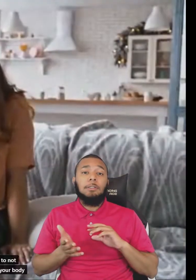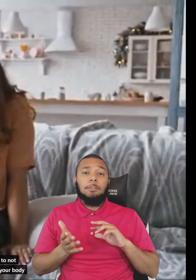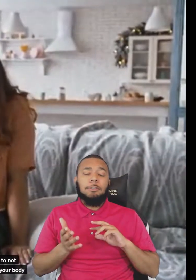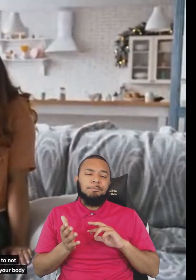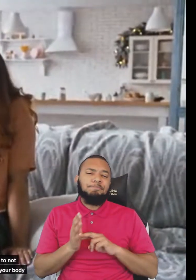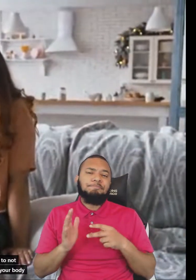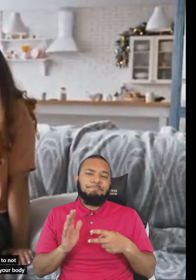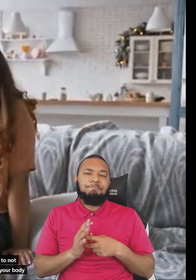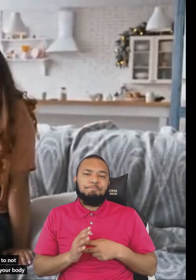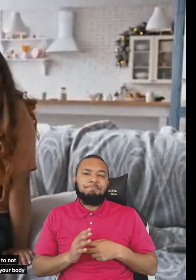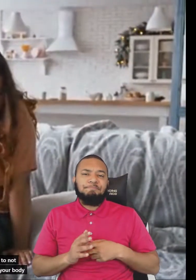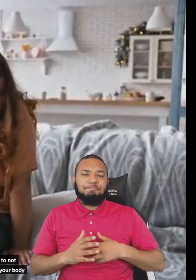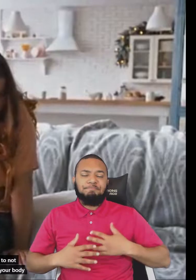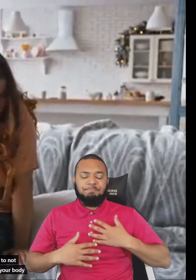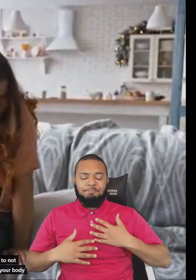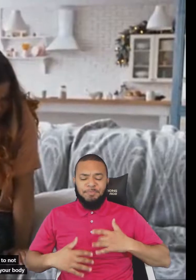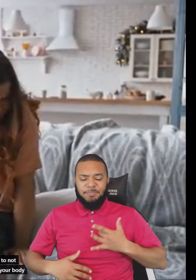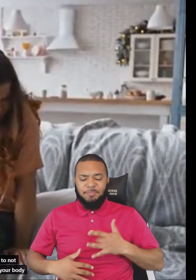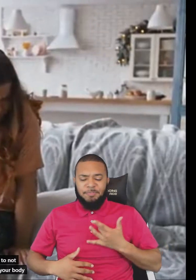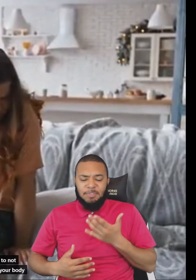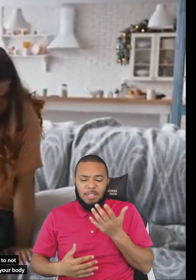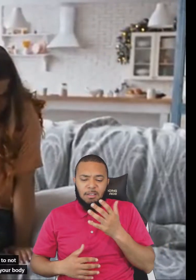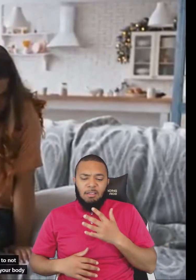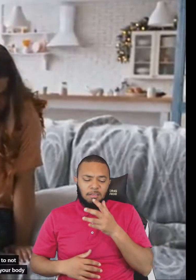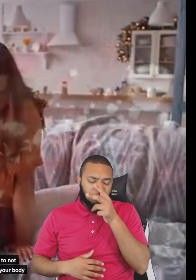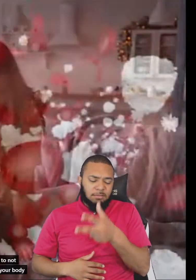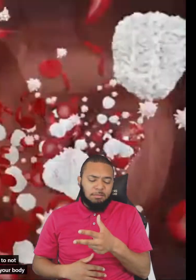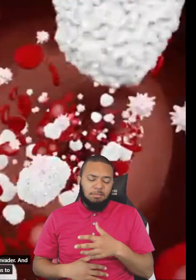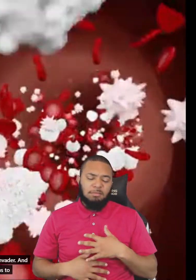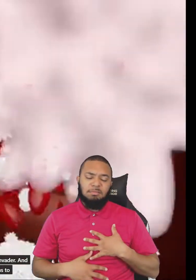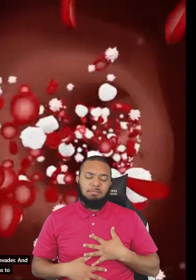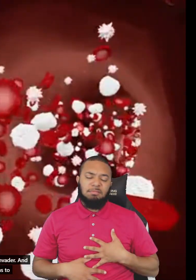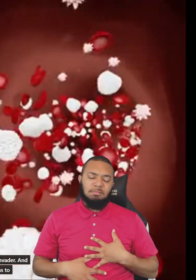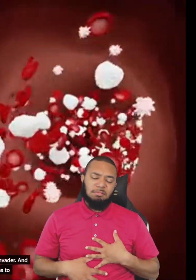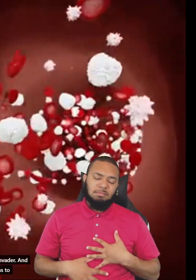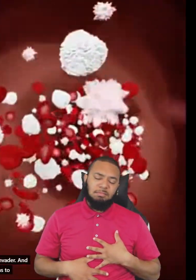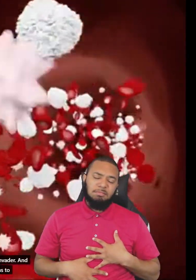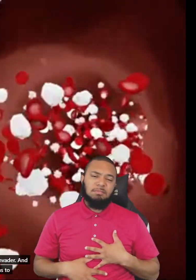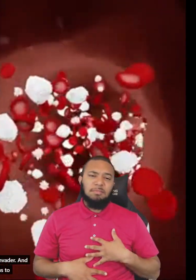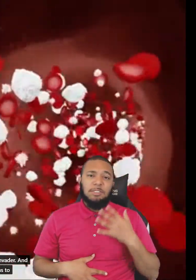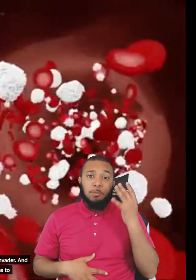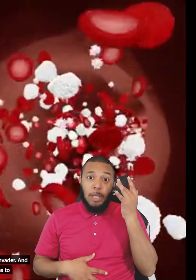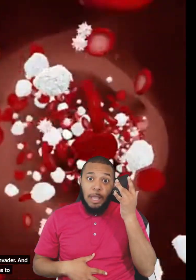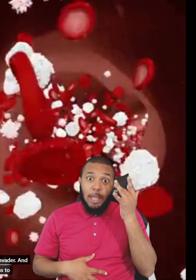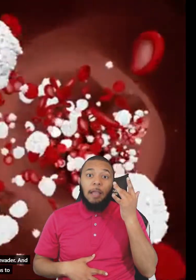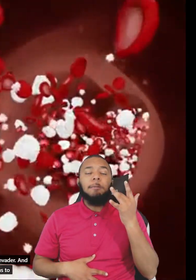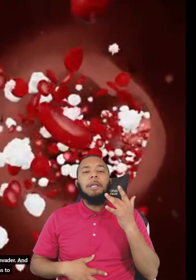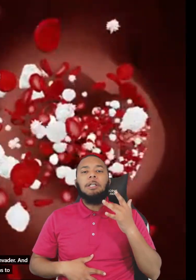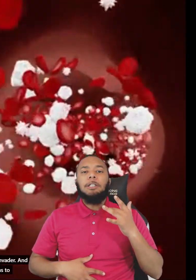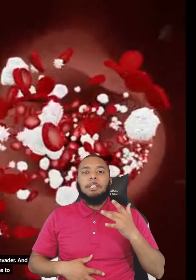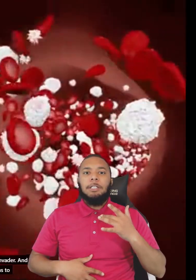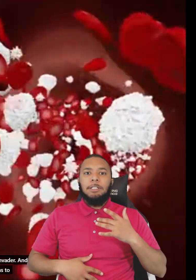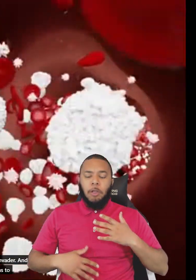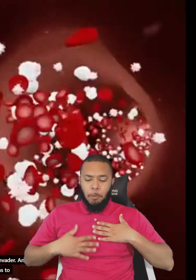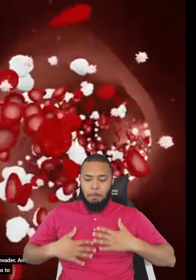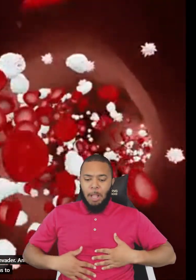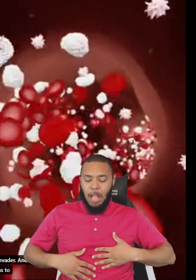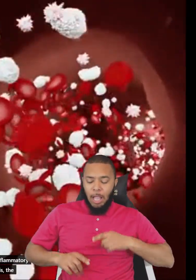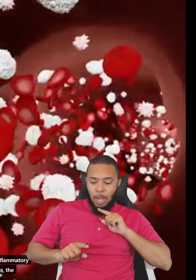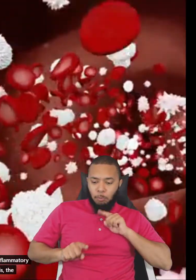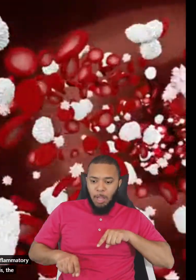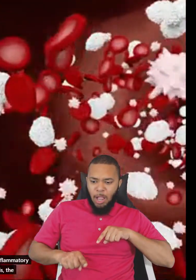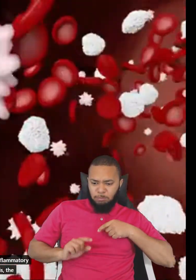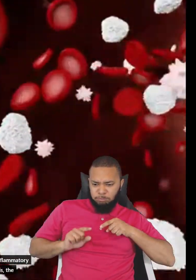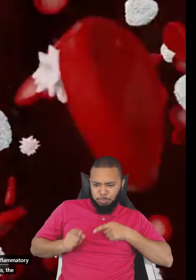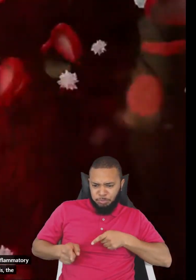that's going to cause you to not feel so great, right? Because your body's responding to this foreign invader and the processes that it has